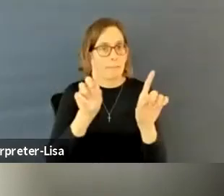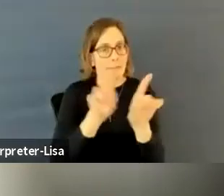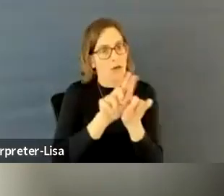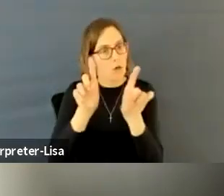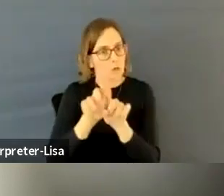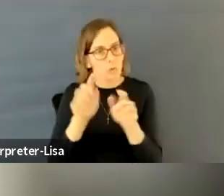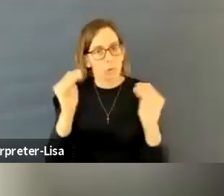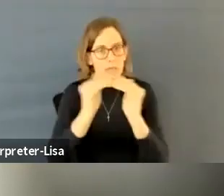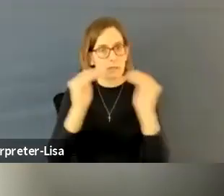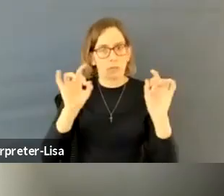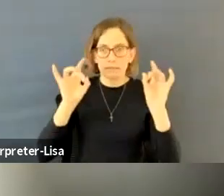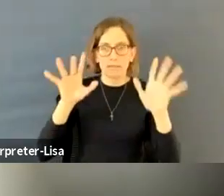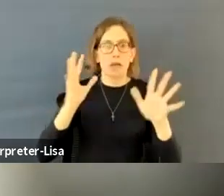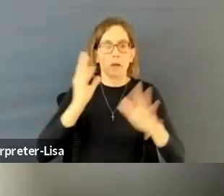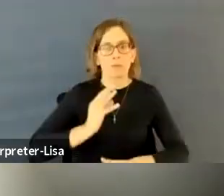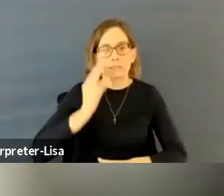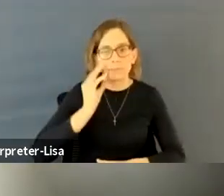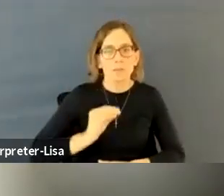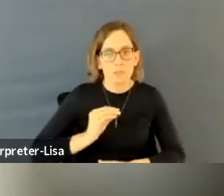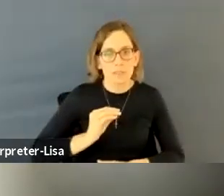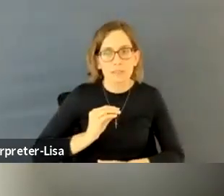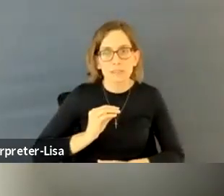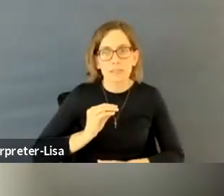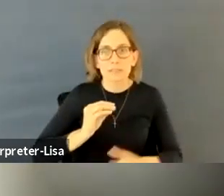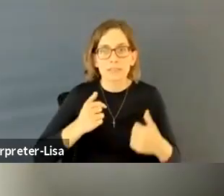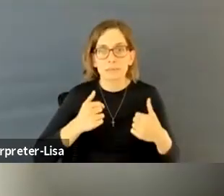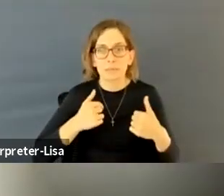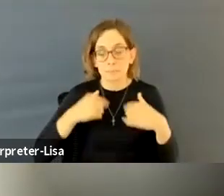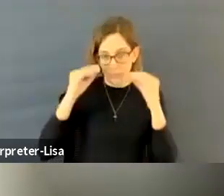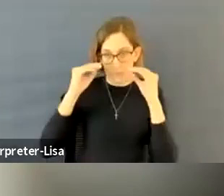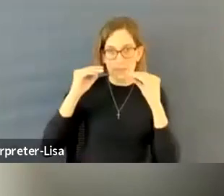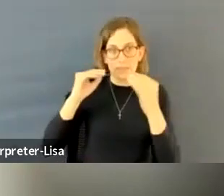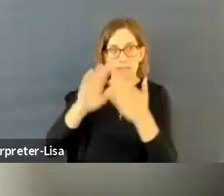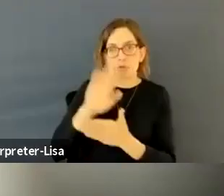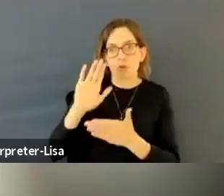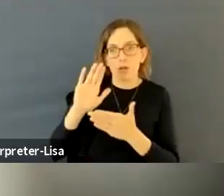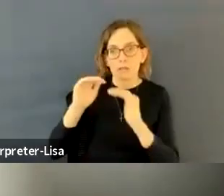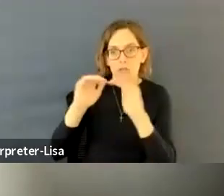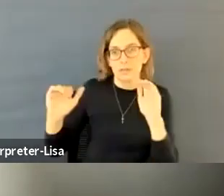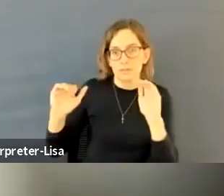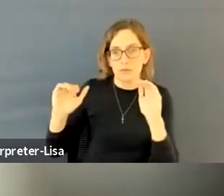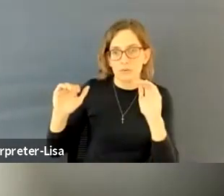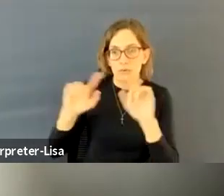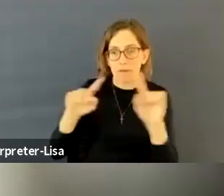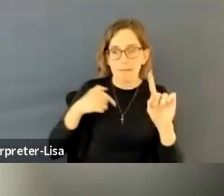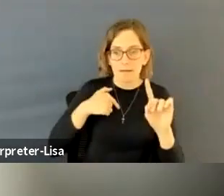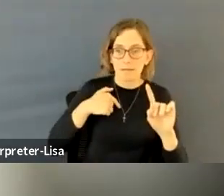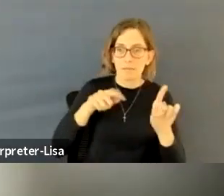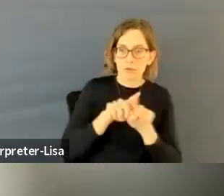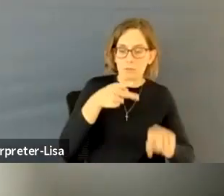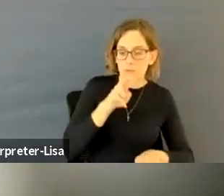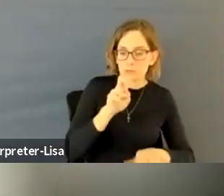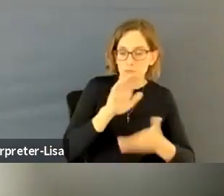equally terrible experiences. I teach at a college level, but I am an early childhood educator,